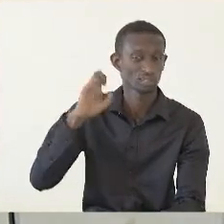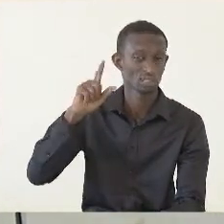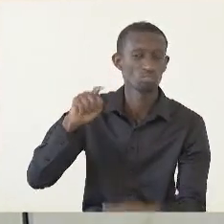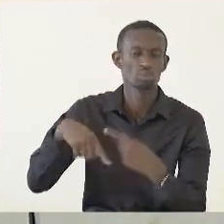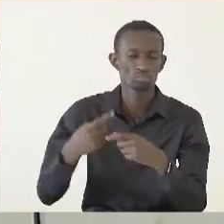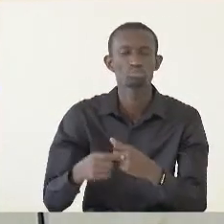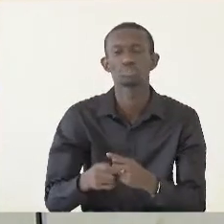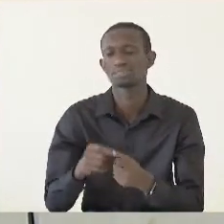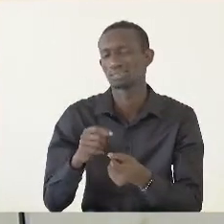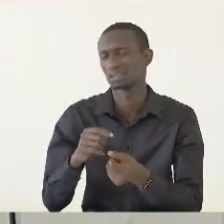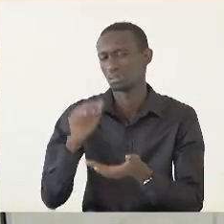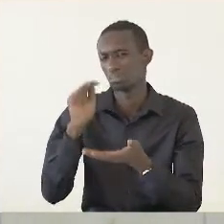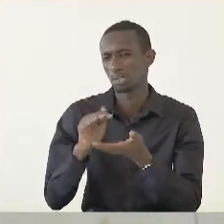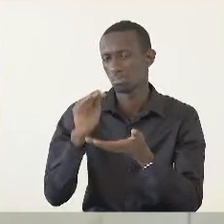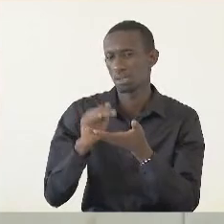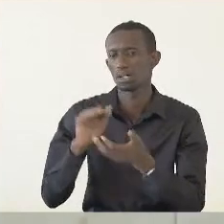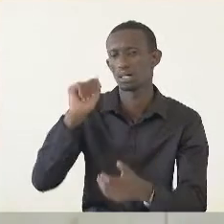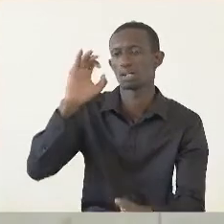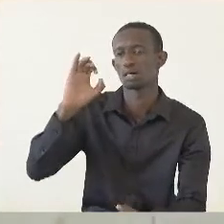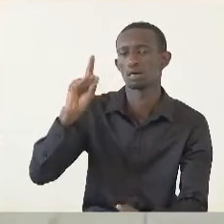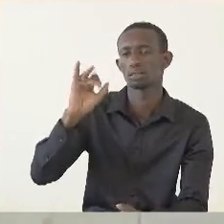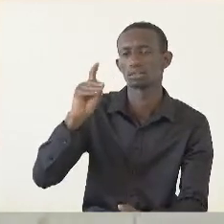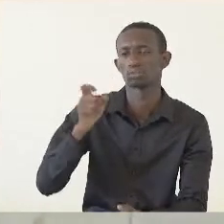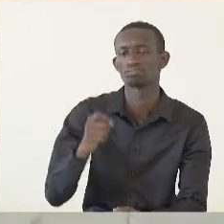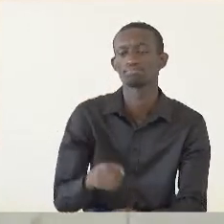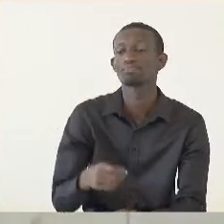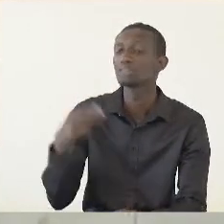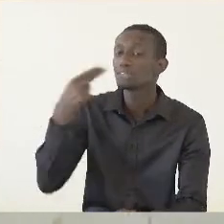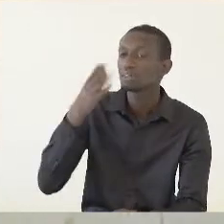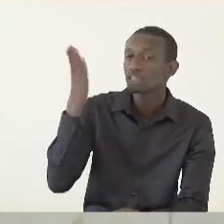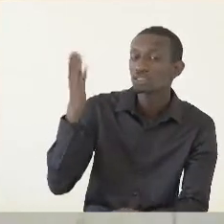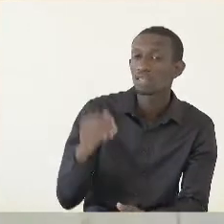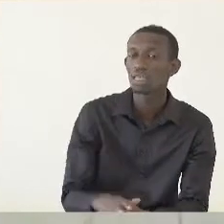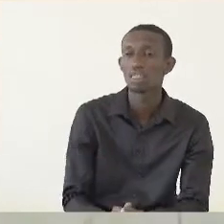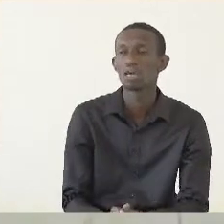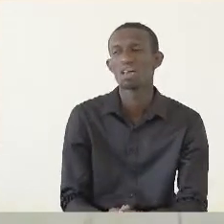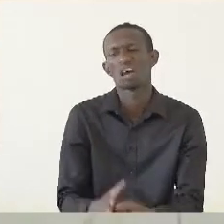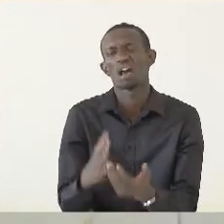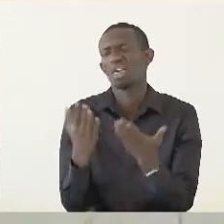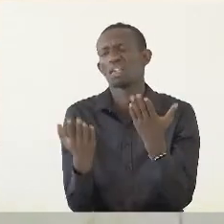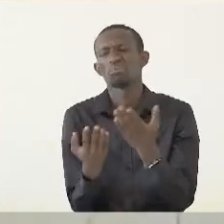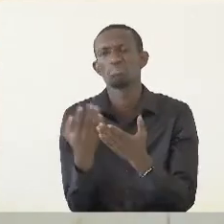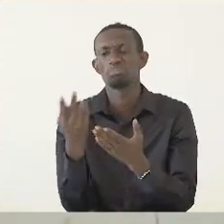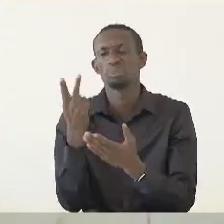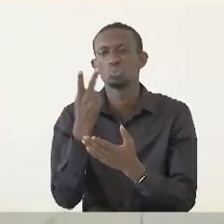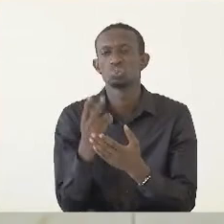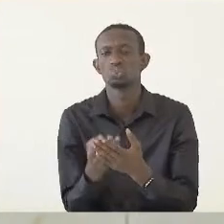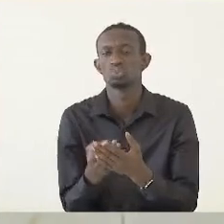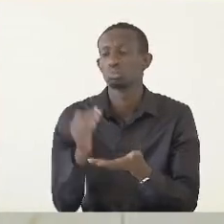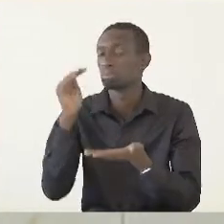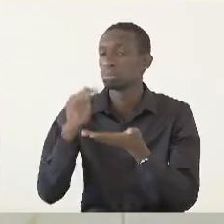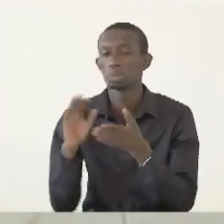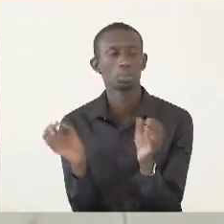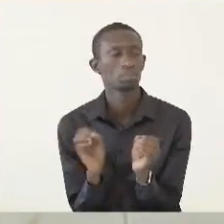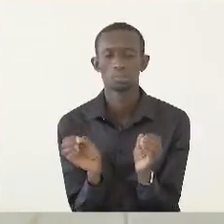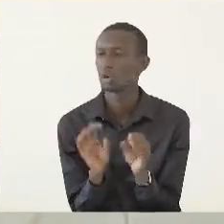acidity. This hydrogen is neither of the two. Doesn't reduce, it doesn't